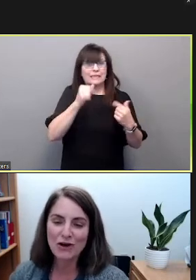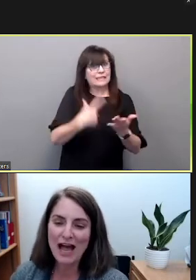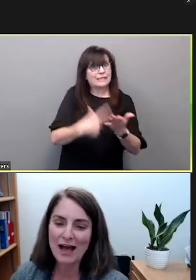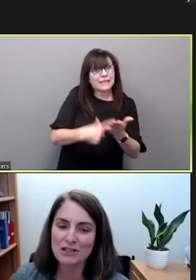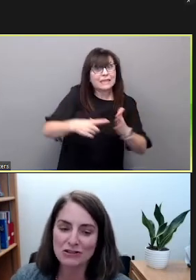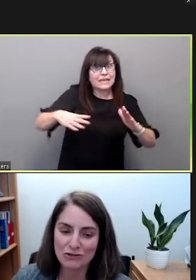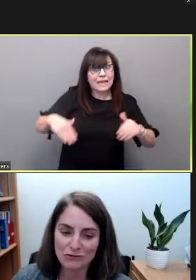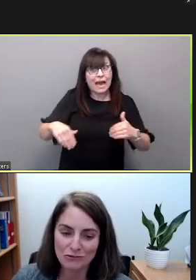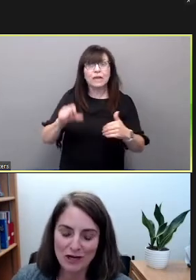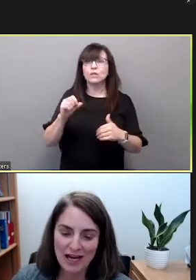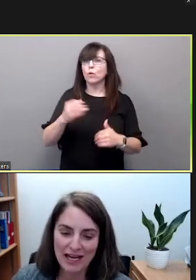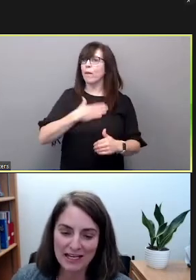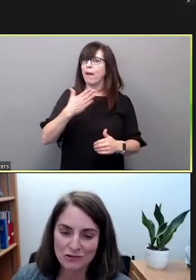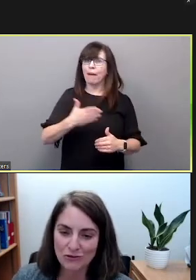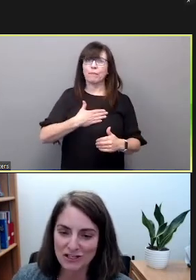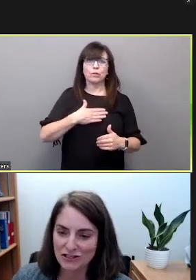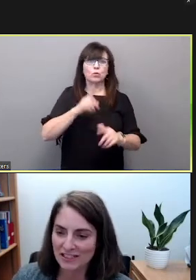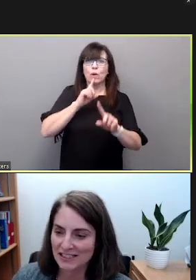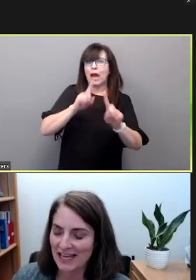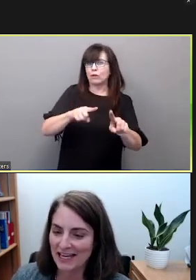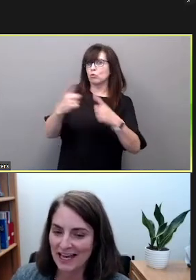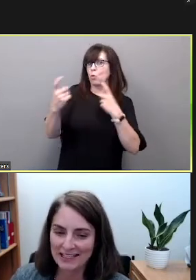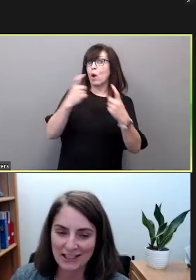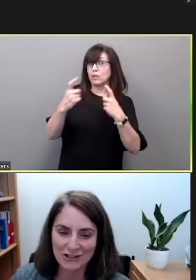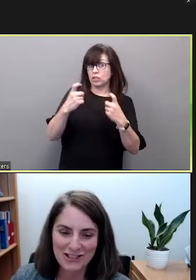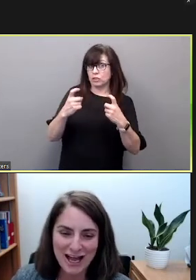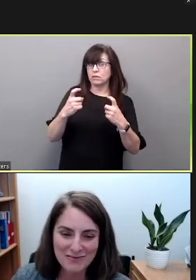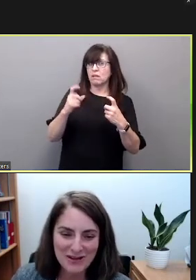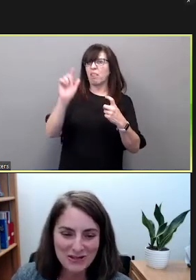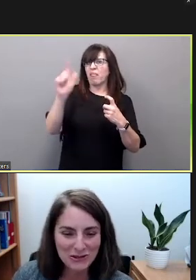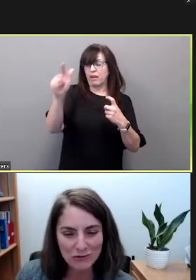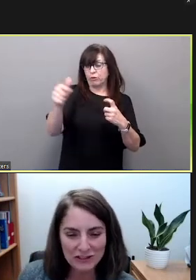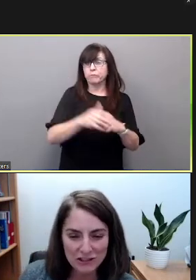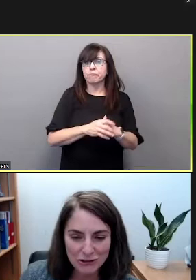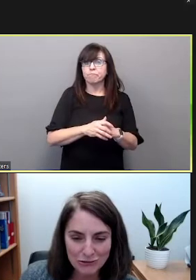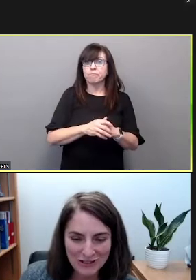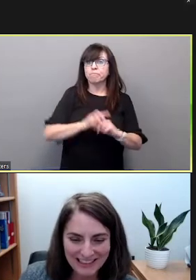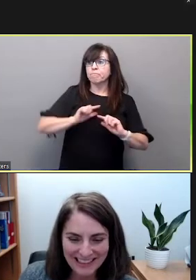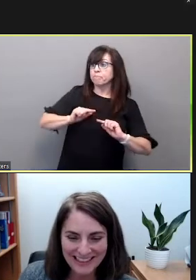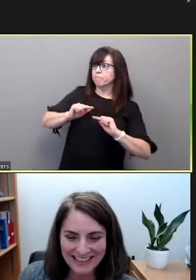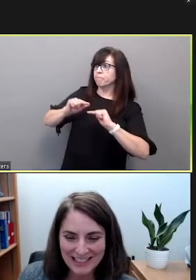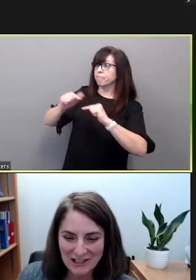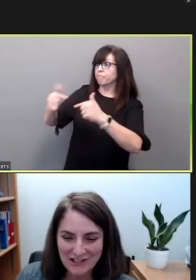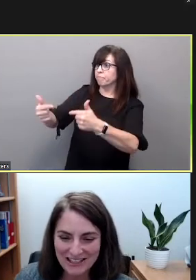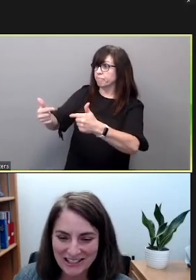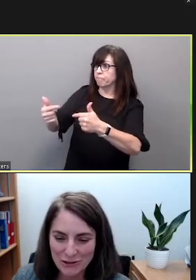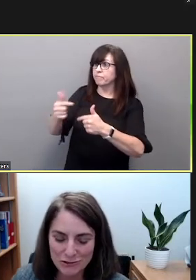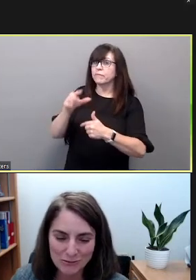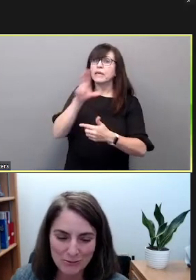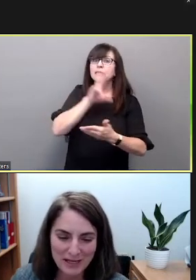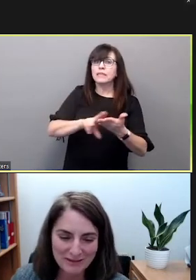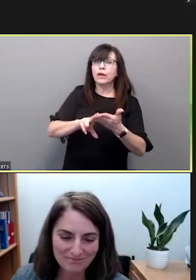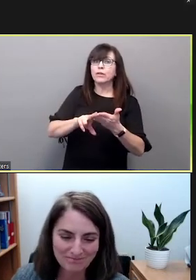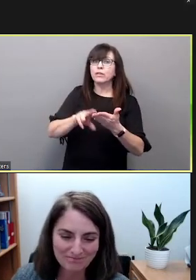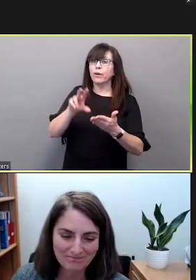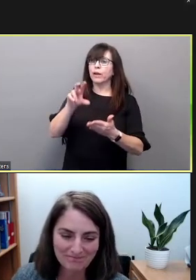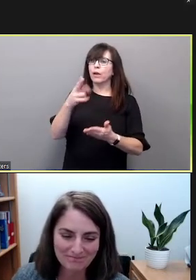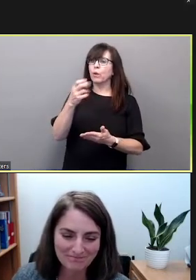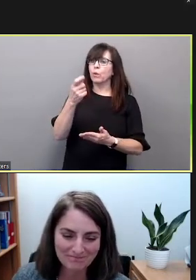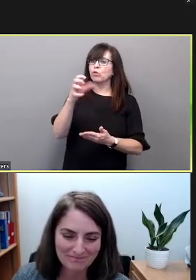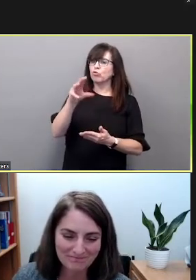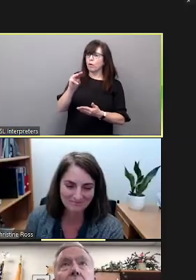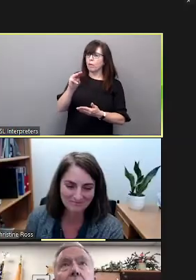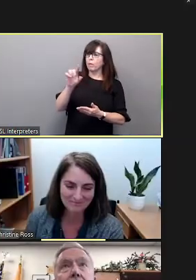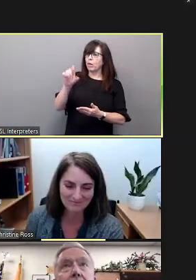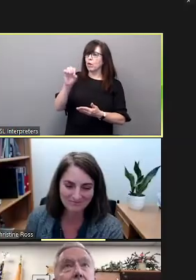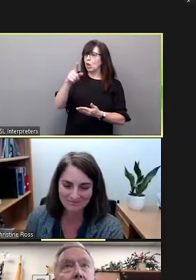so happy to answer questions at a later time. So over to you, Secretary Hochram Lopez.